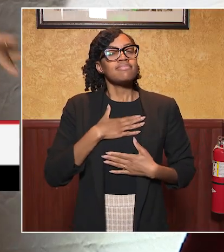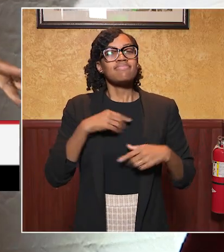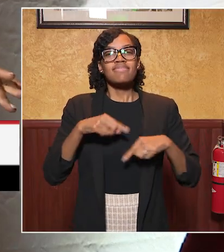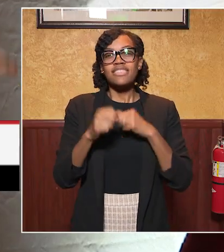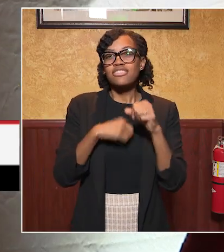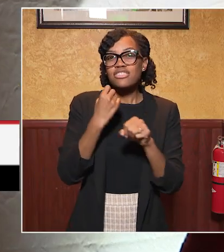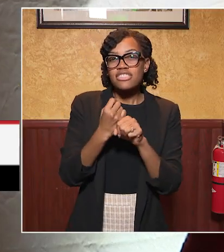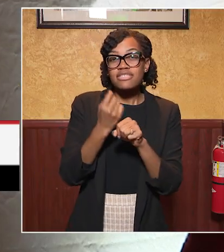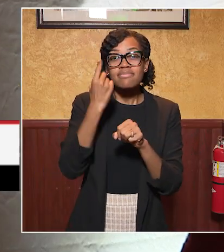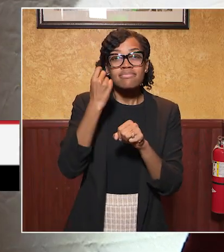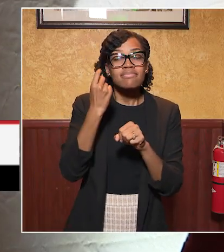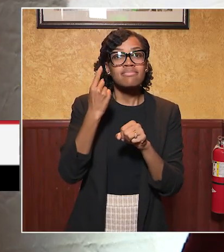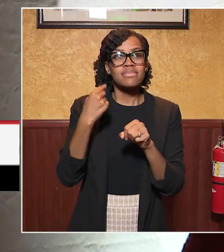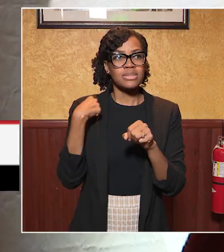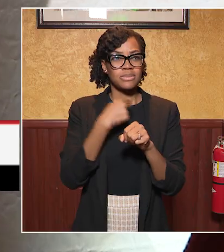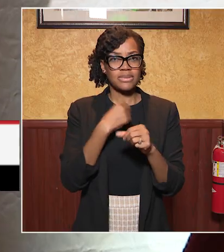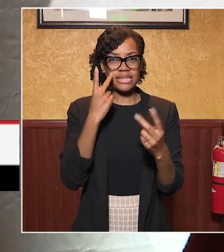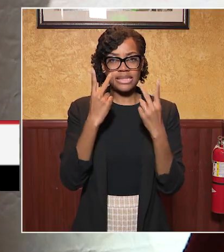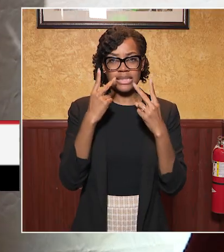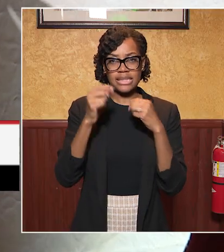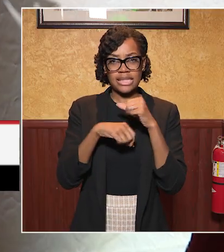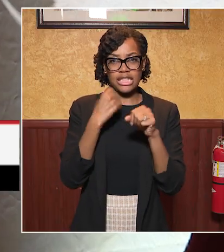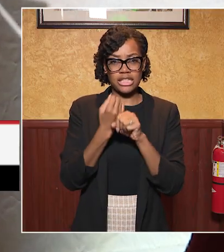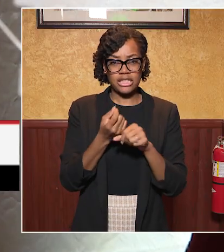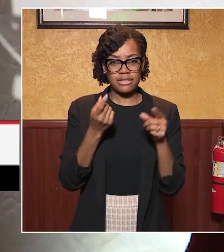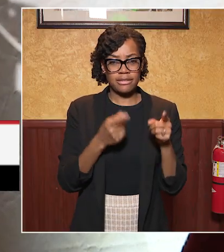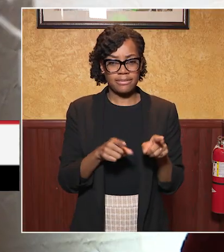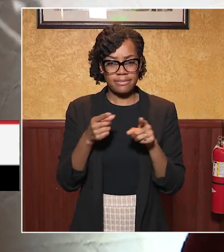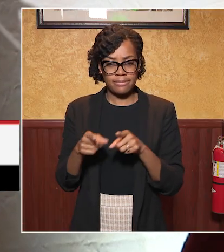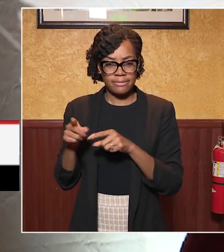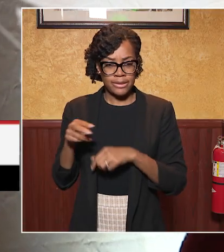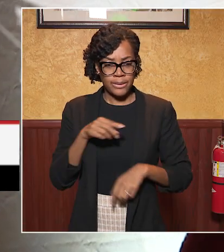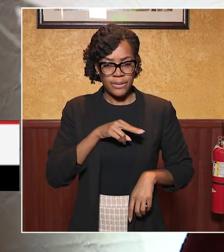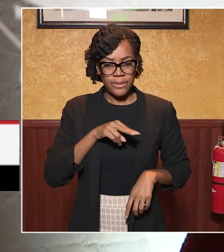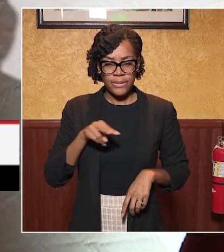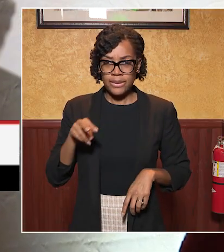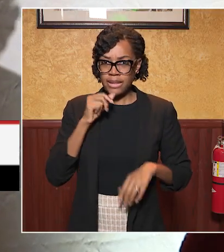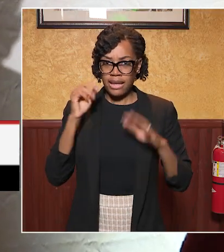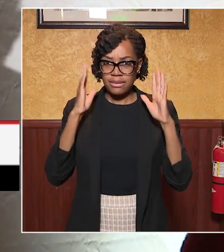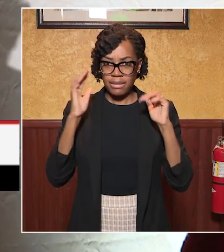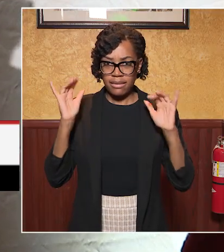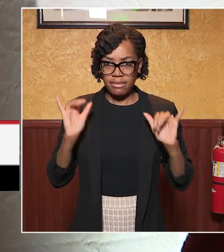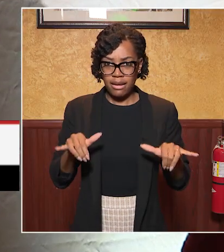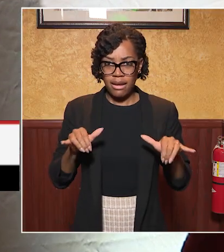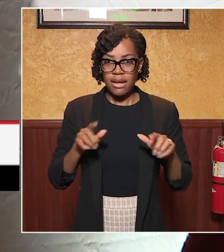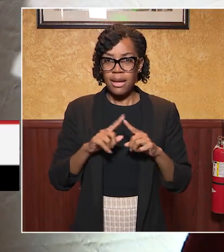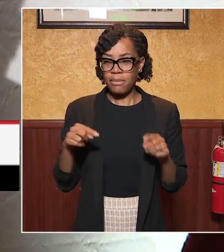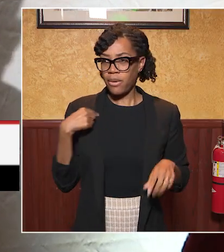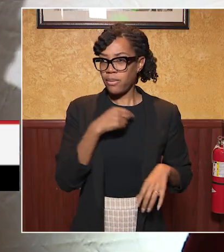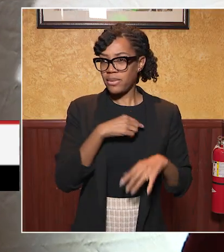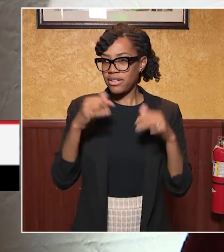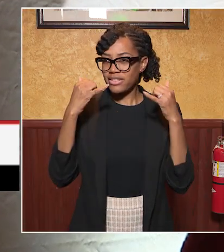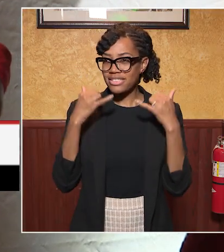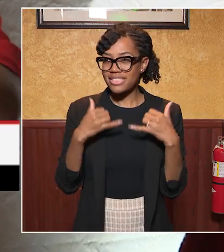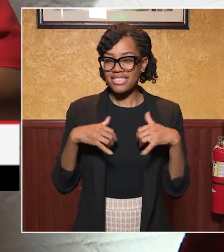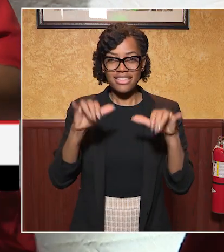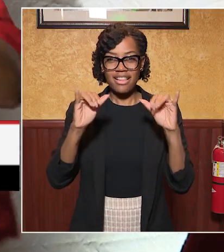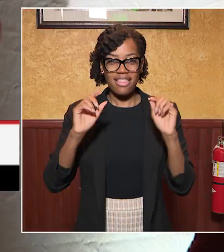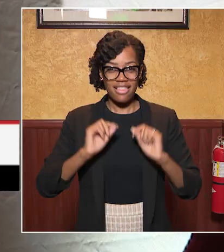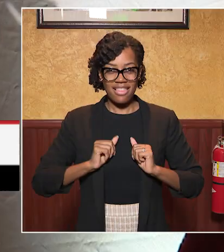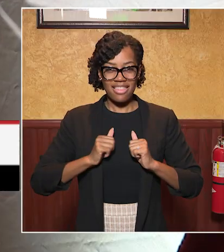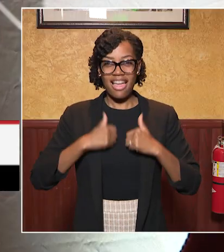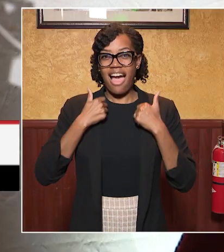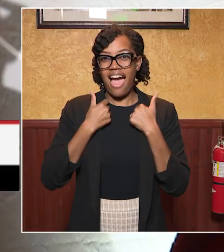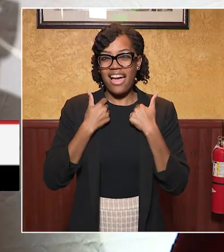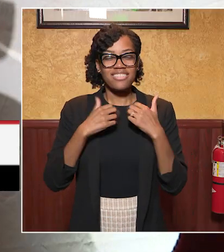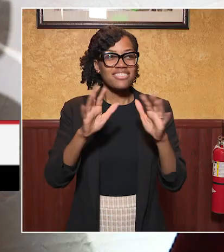have expected unfolded the way it is. But we are still on the wake-up list. So that is reason, look, I thought I was in church for a minute, sorry. That